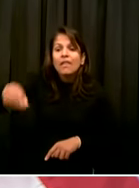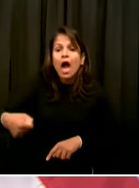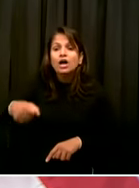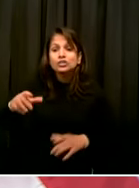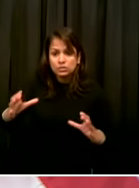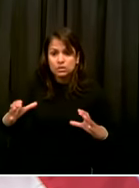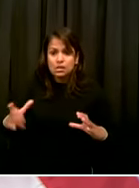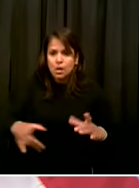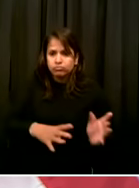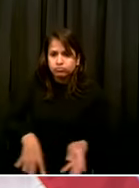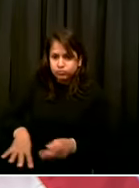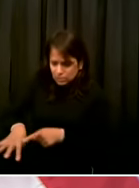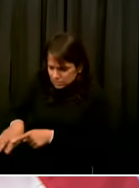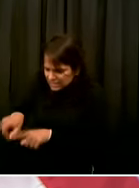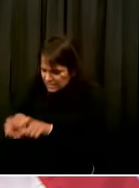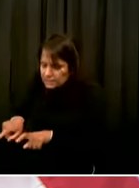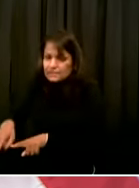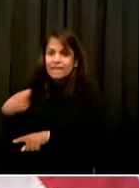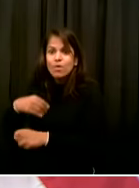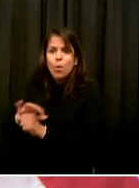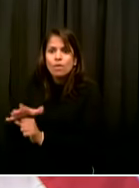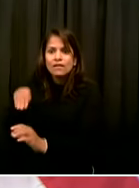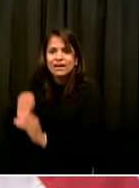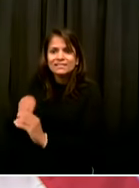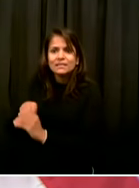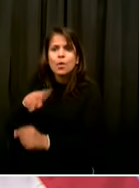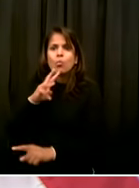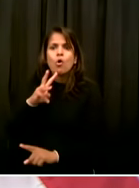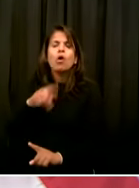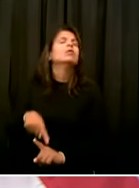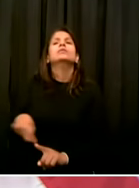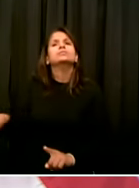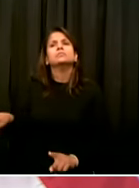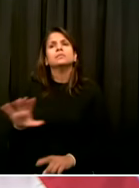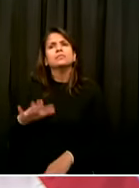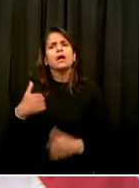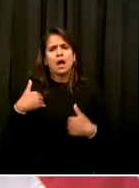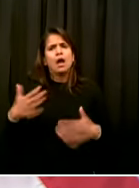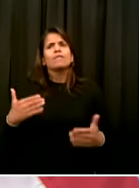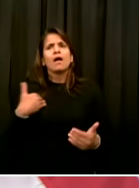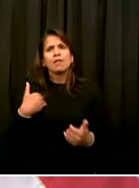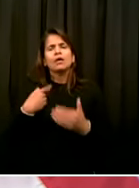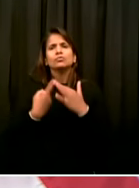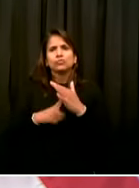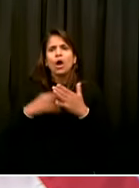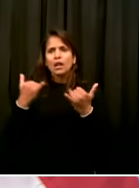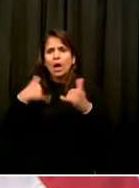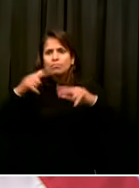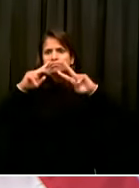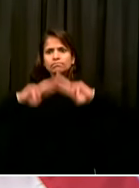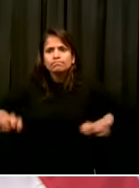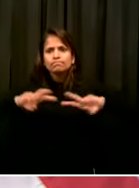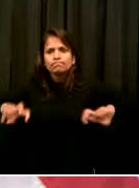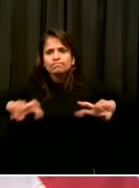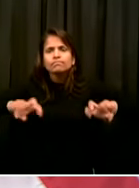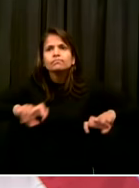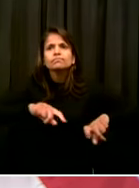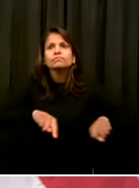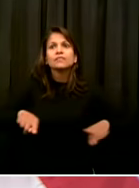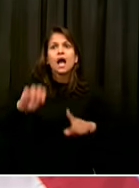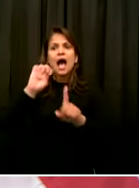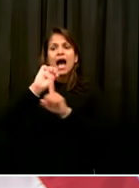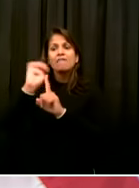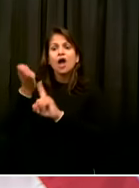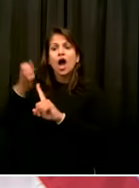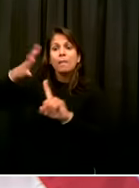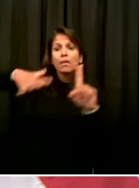who do sampling of water, of air, of many other parts of our environment. To figure out the